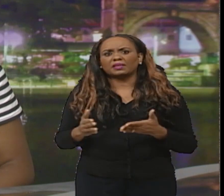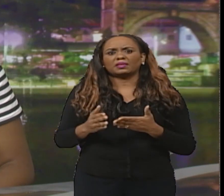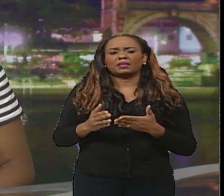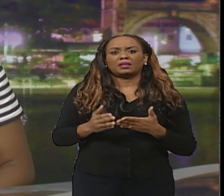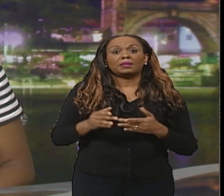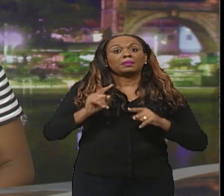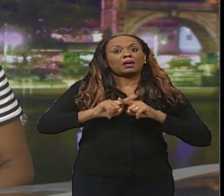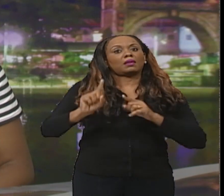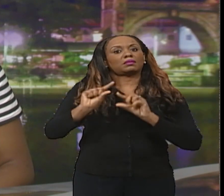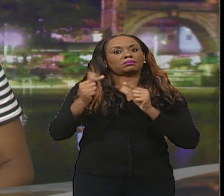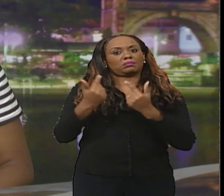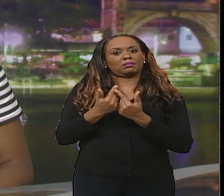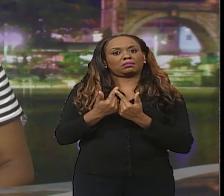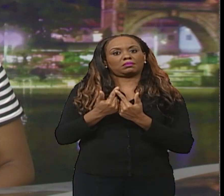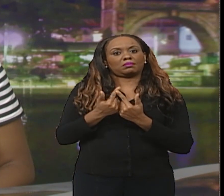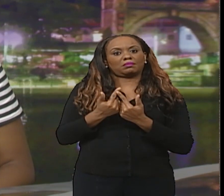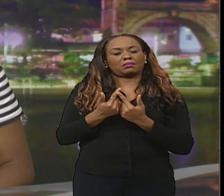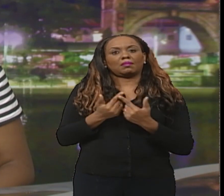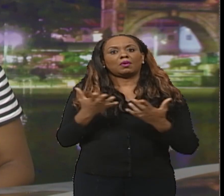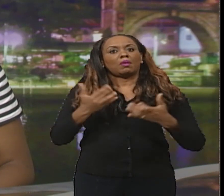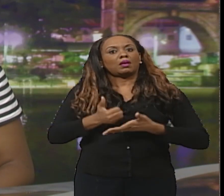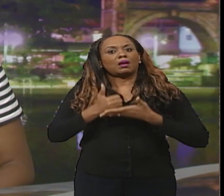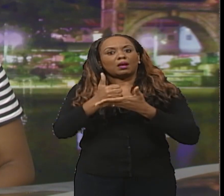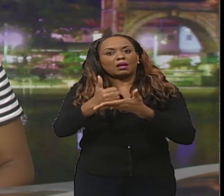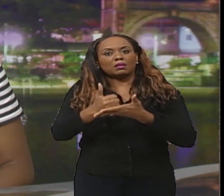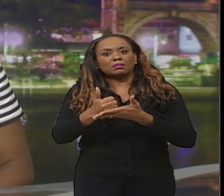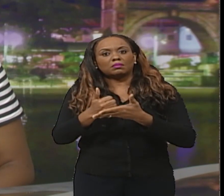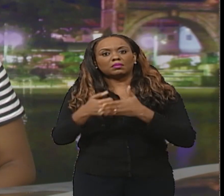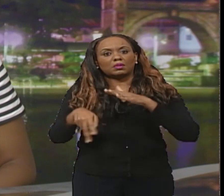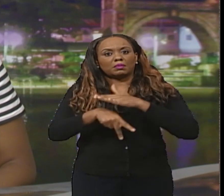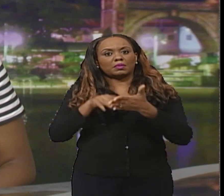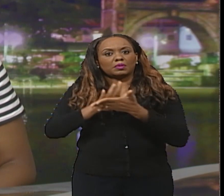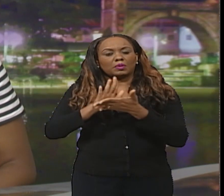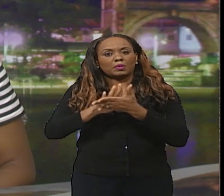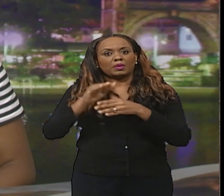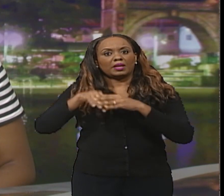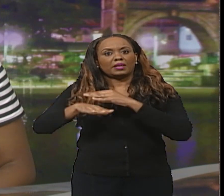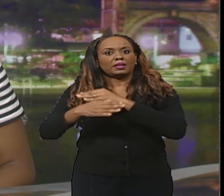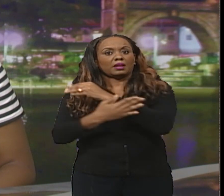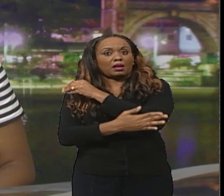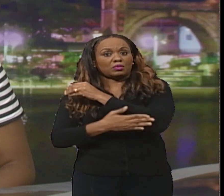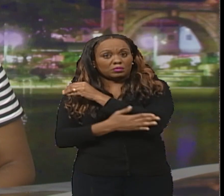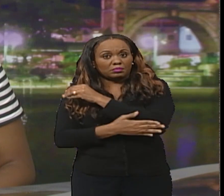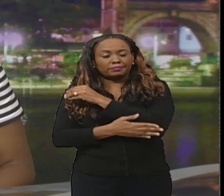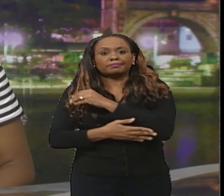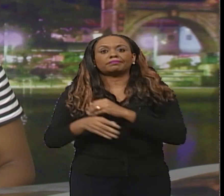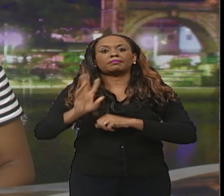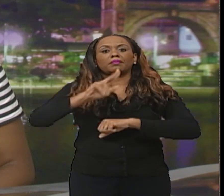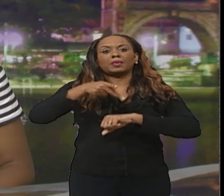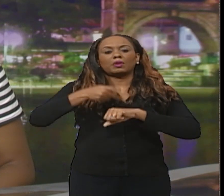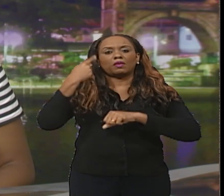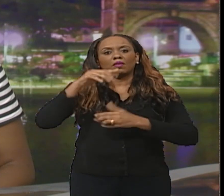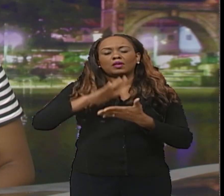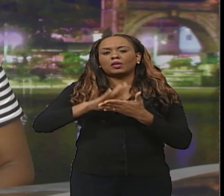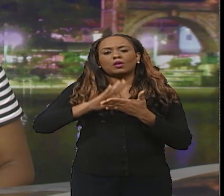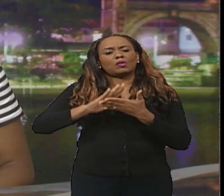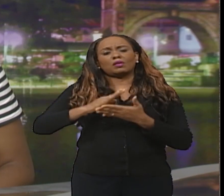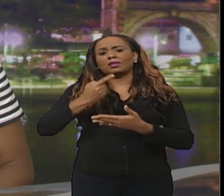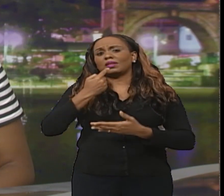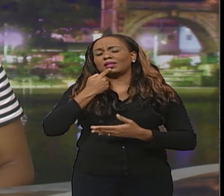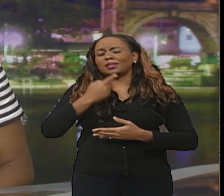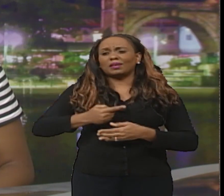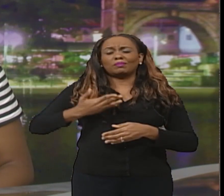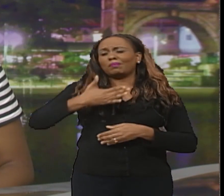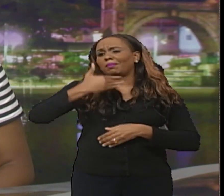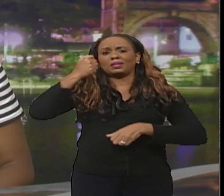of former students has come to the assistance of a rural primary school. And principal of that school says the donation could